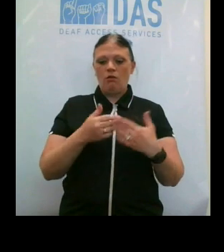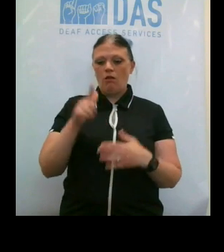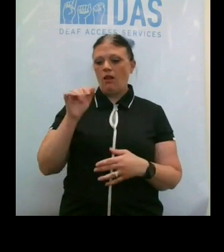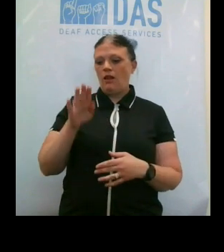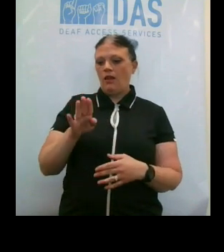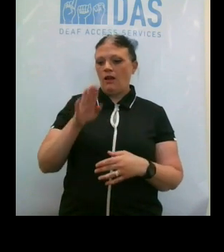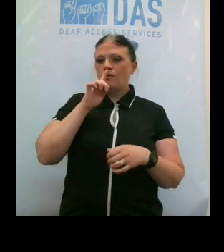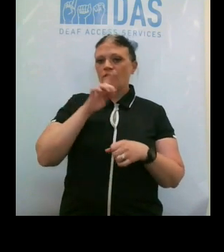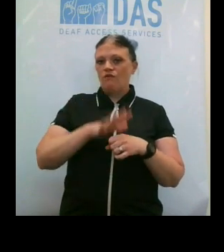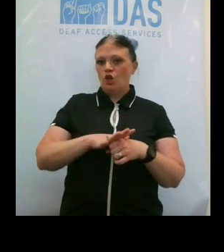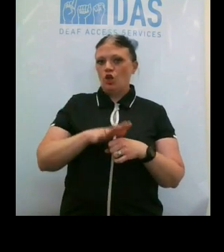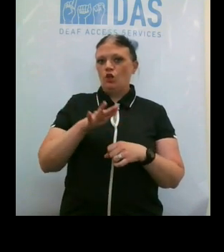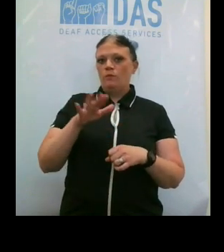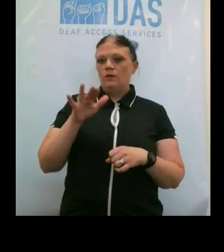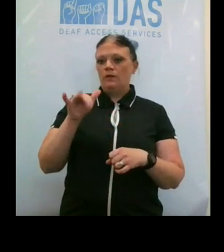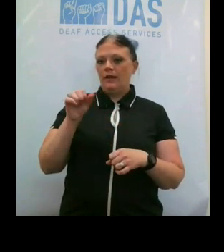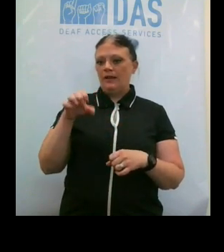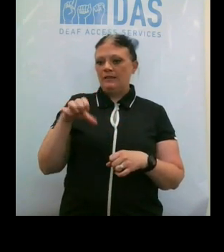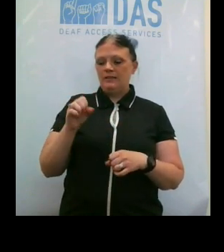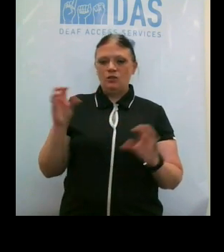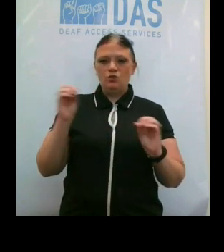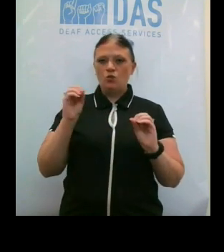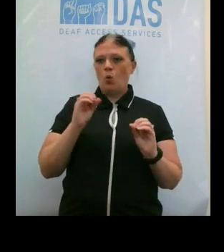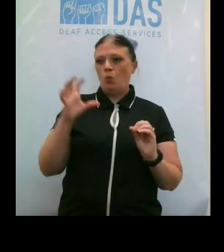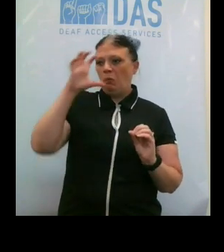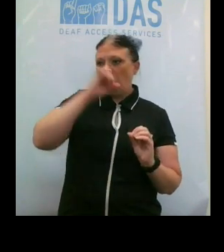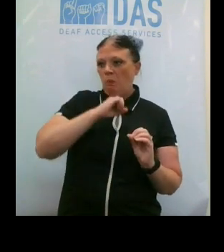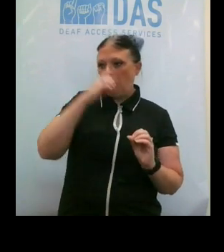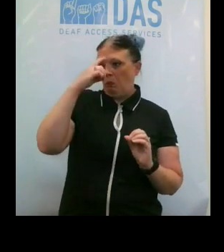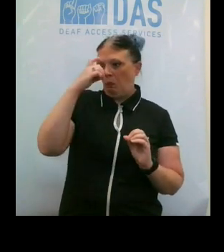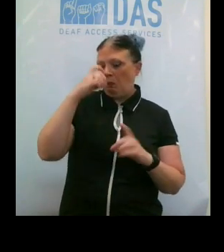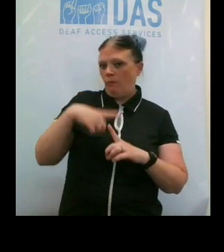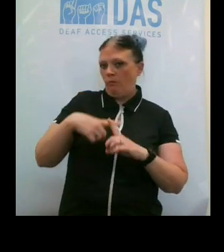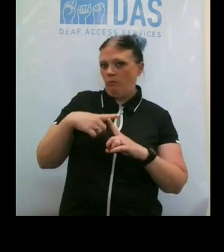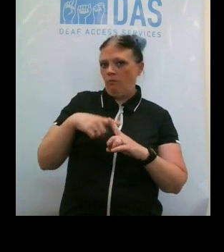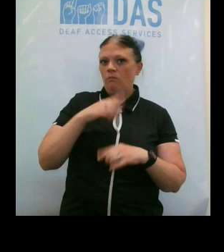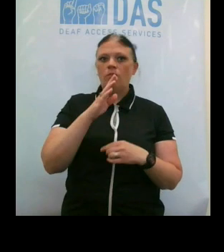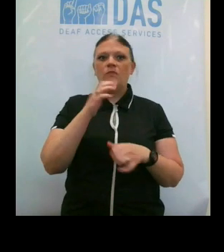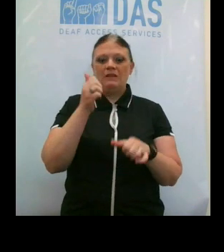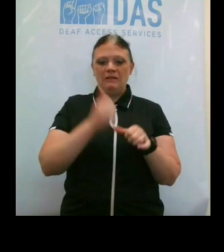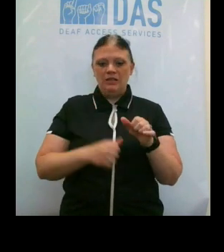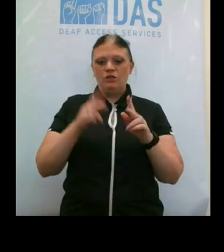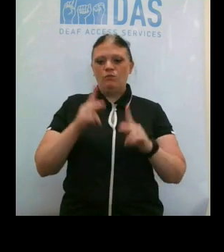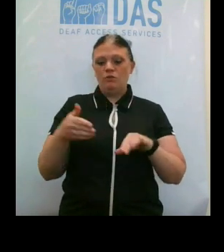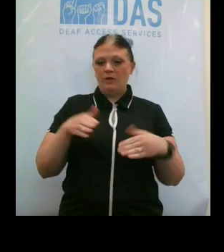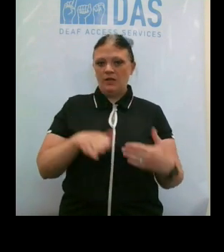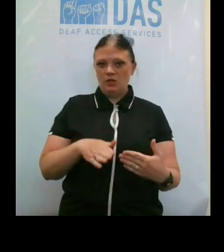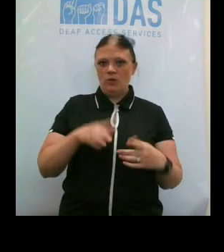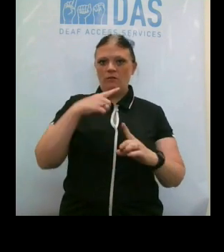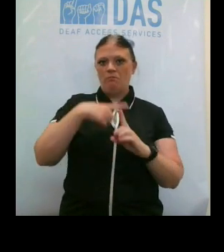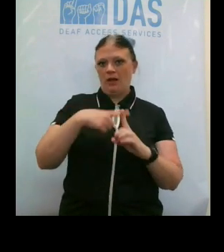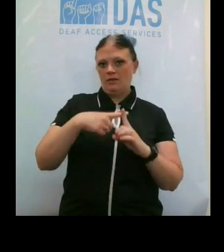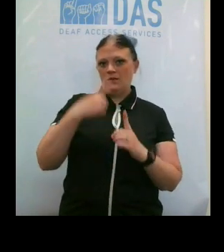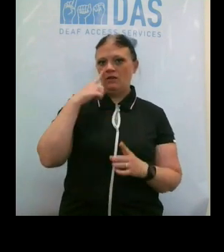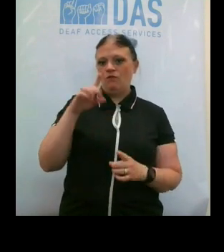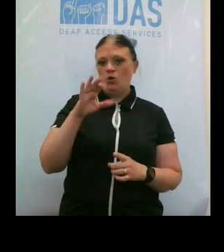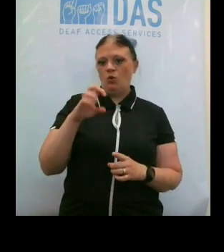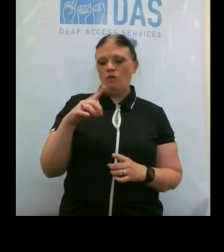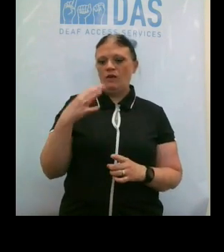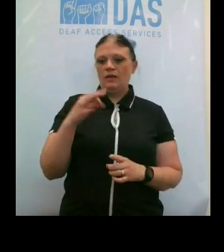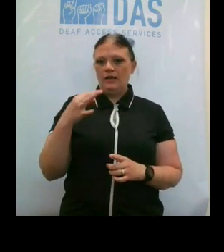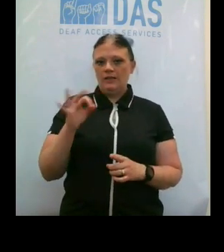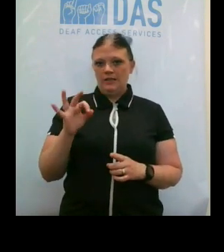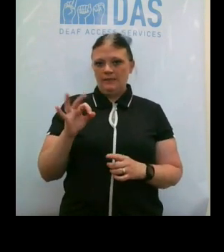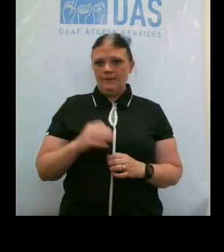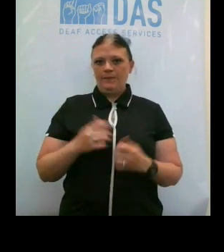lab-confirmed cases. There are no presumed positive cases. Each of these individuals had a positive case of COVID-19 while they were